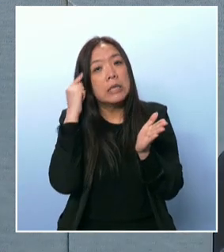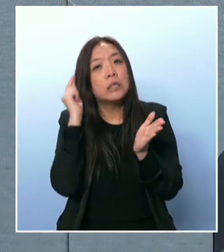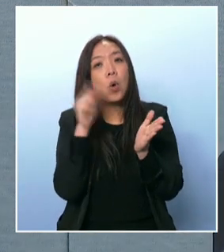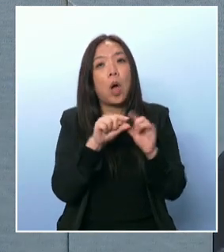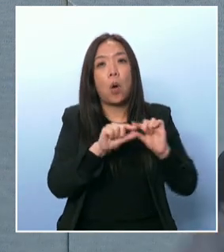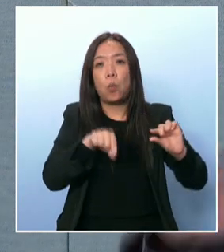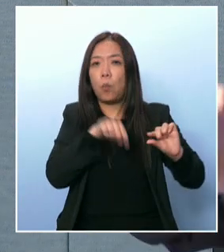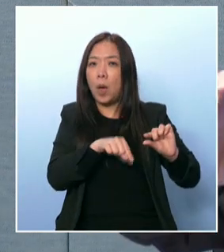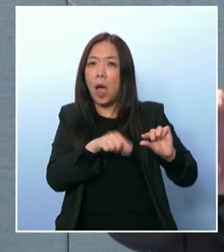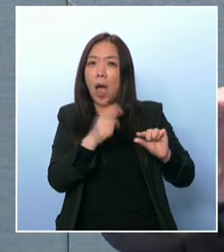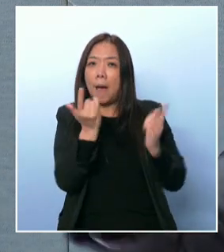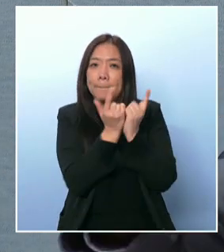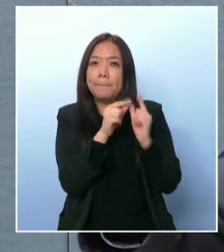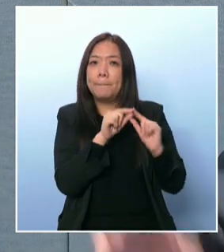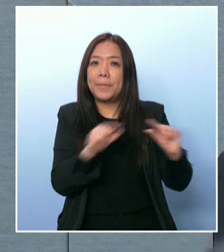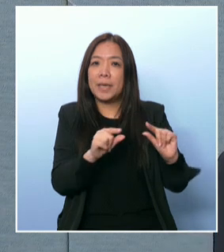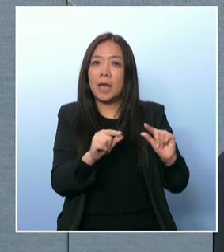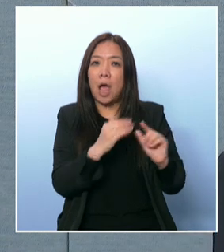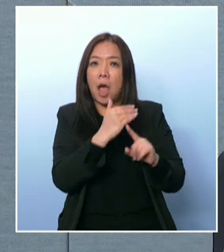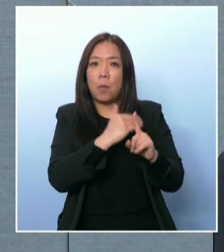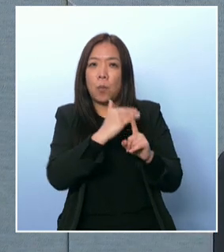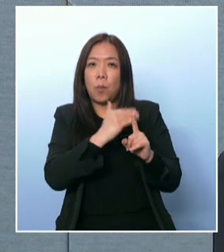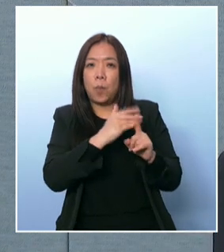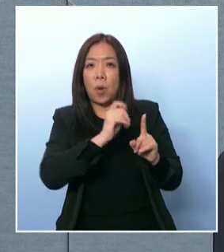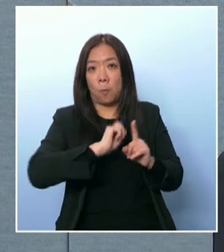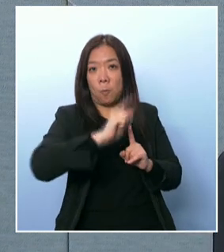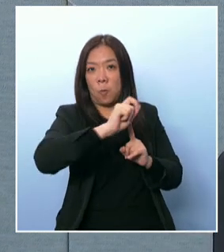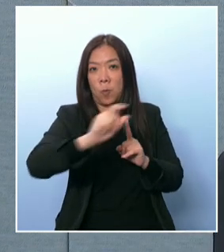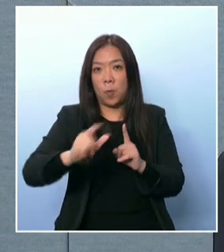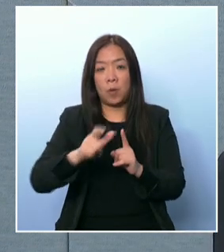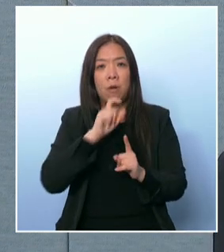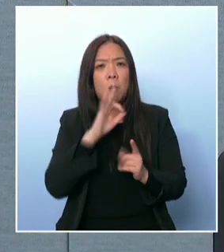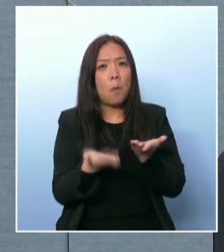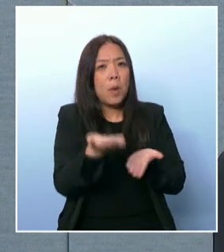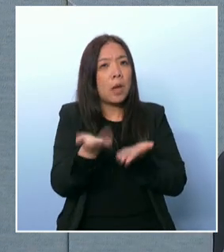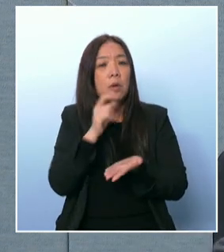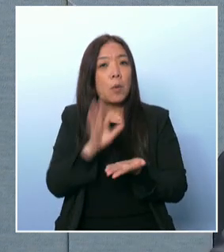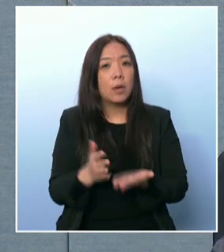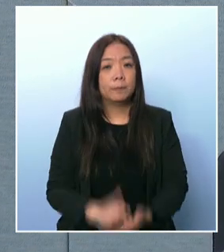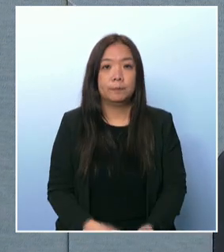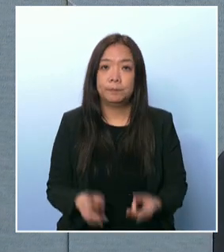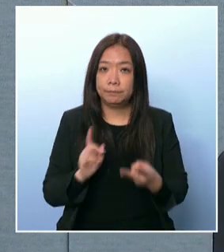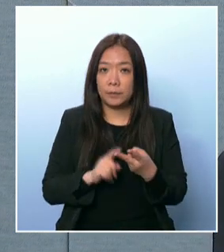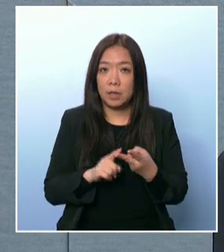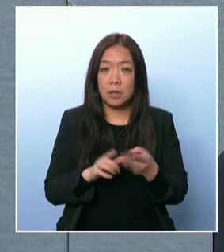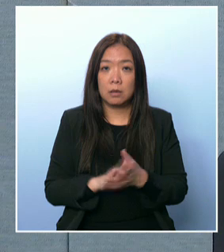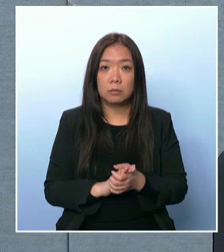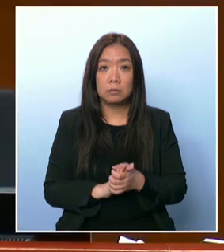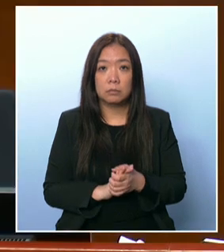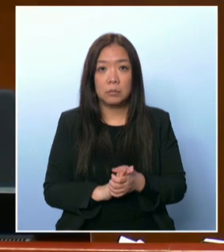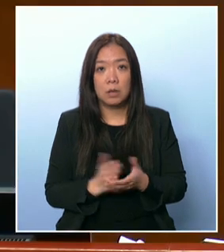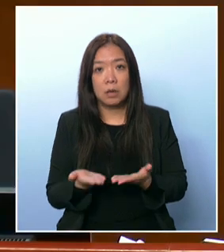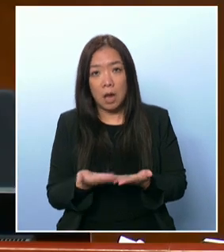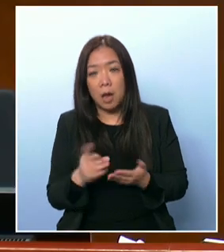goji berry produced in Shanxi. Now, the quality is exceptional there. So can we have